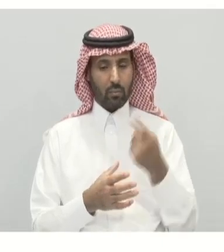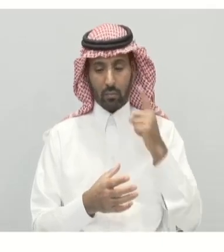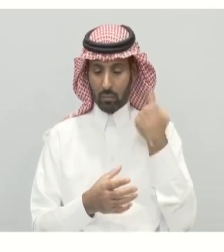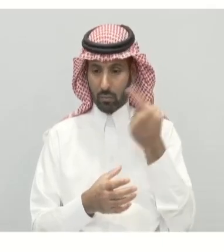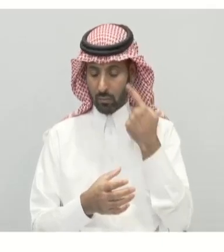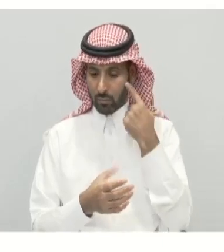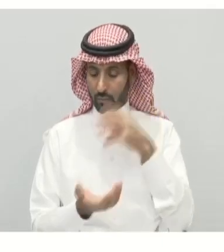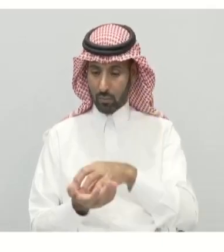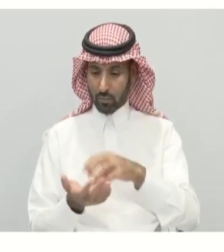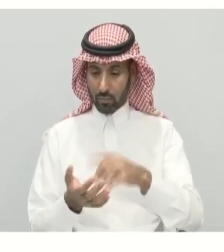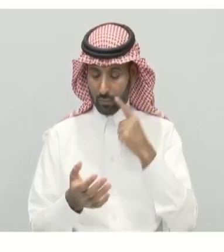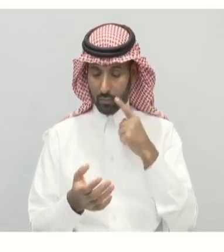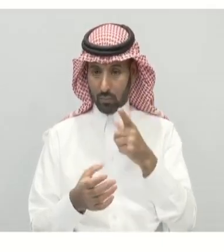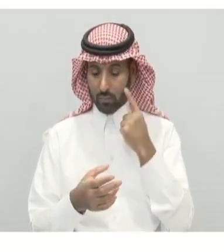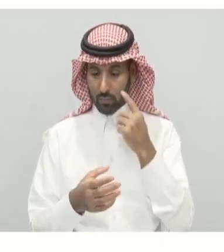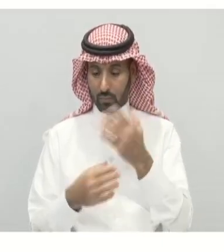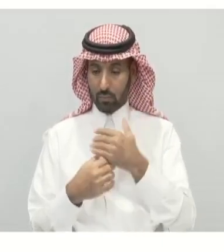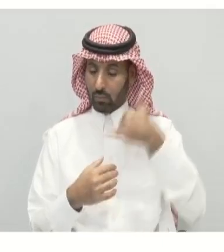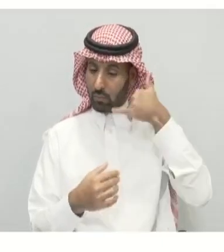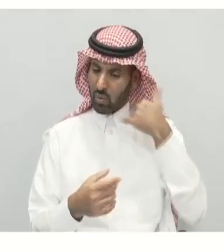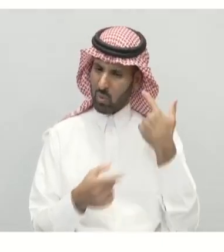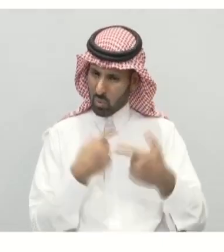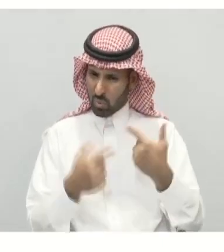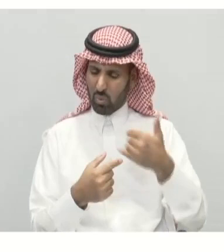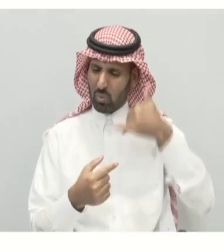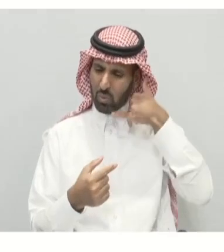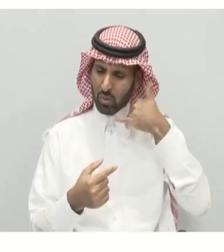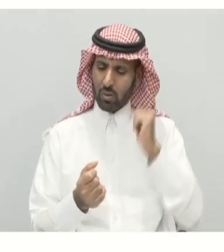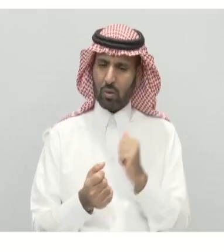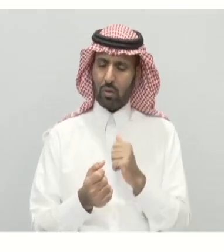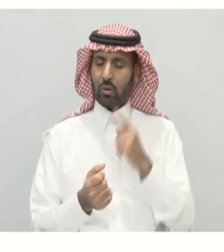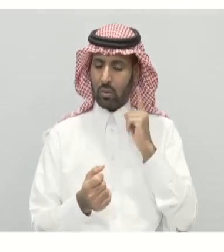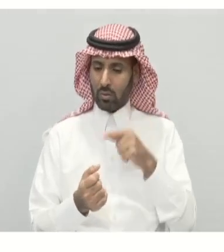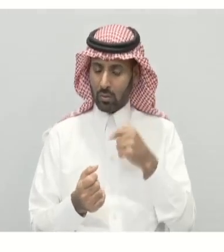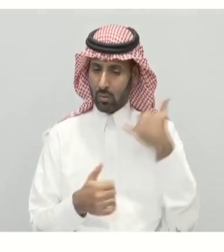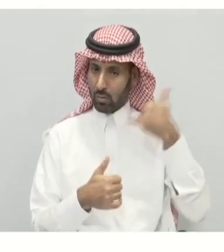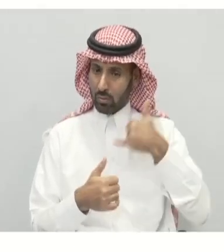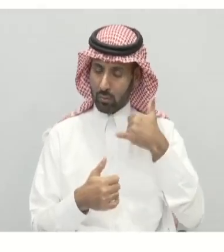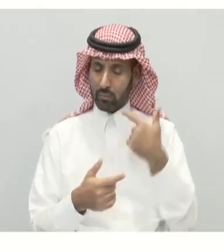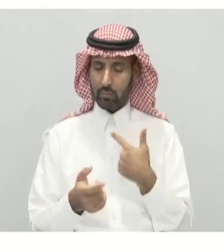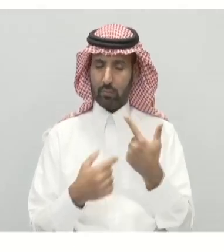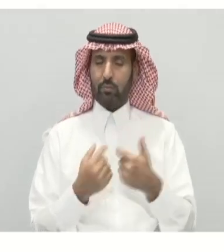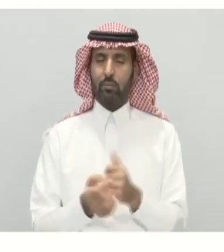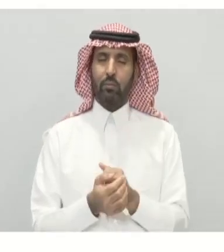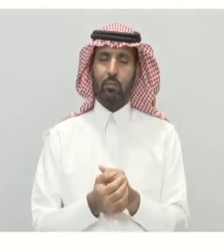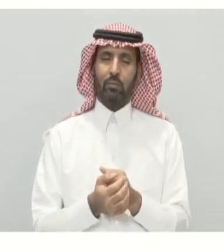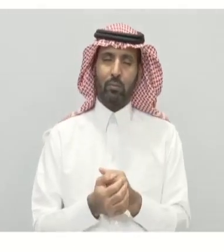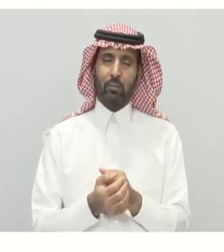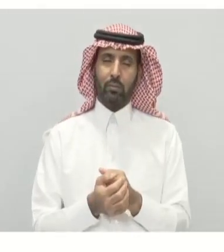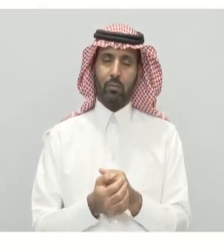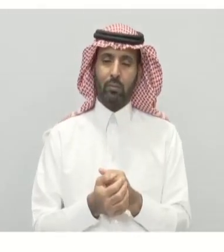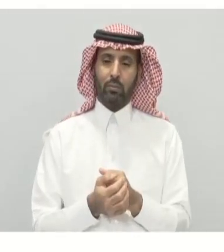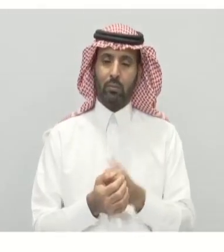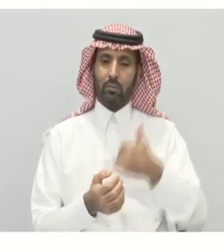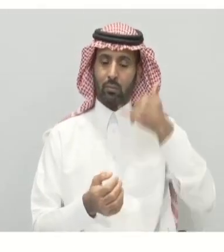think their classmates keep on calling Muhammad? Why they insist to call Muhammad?